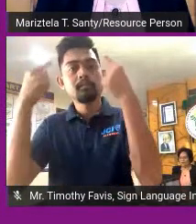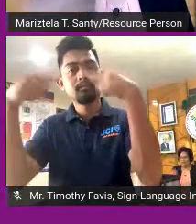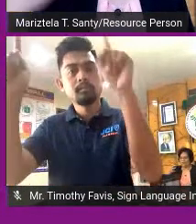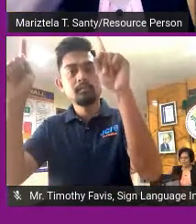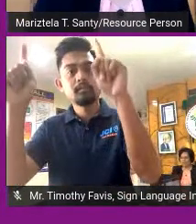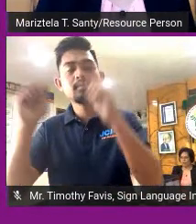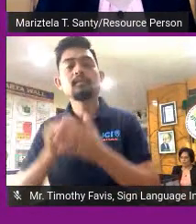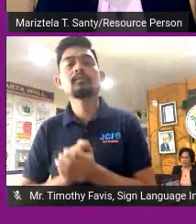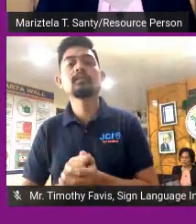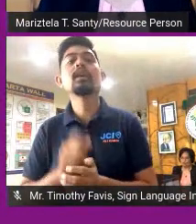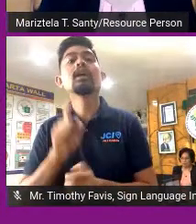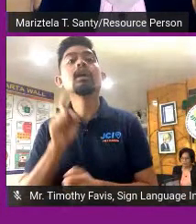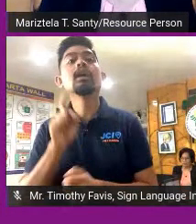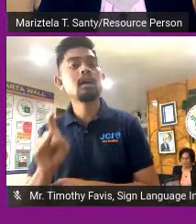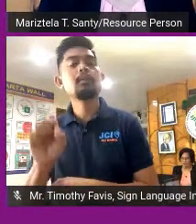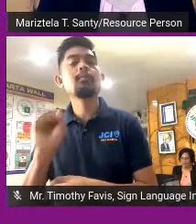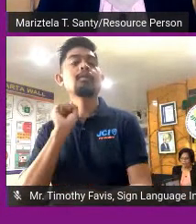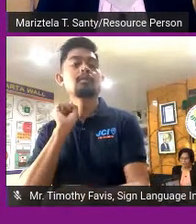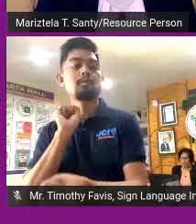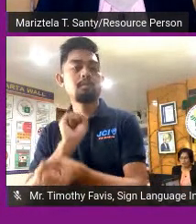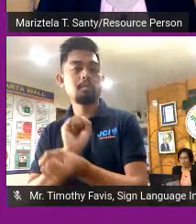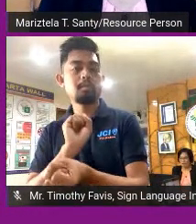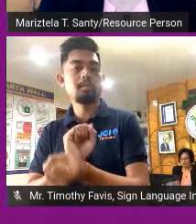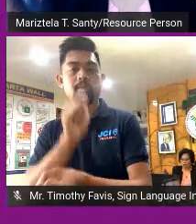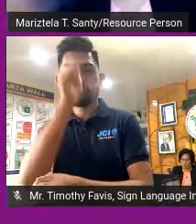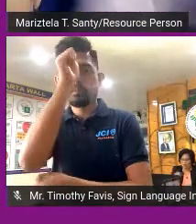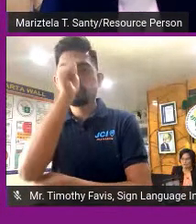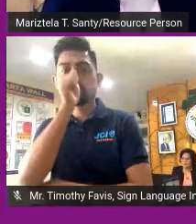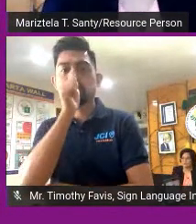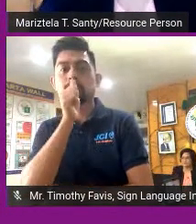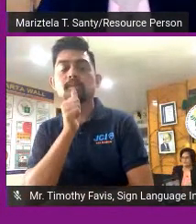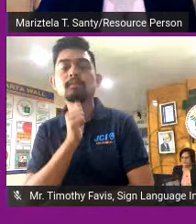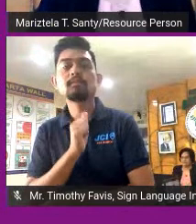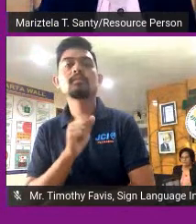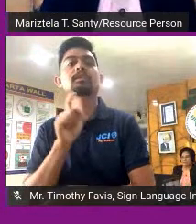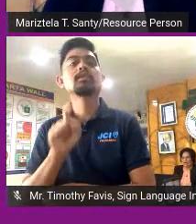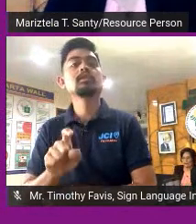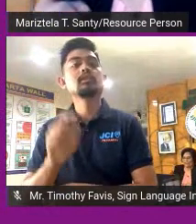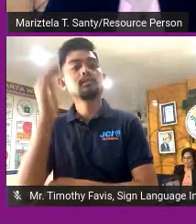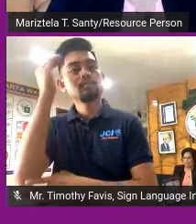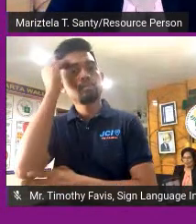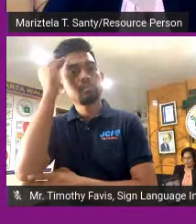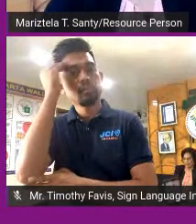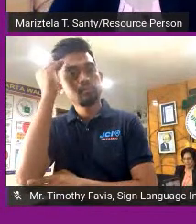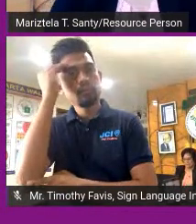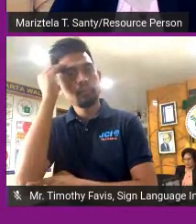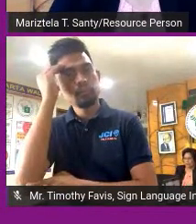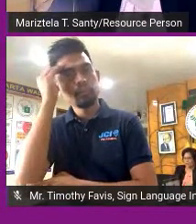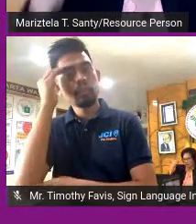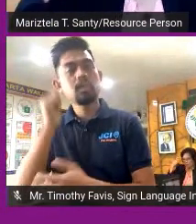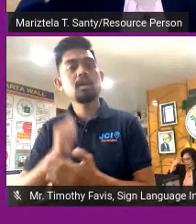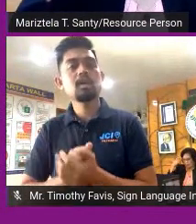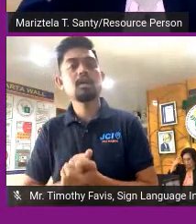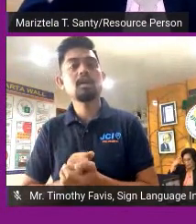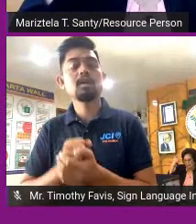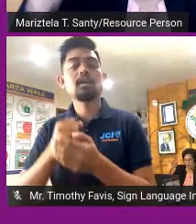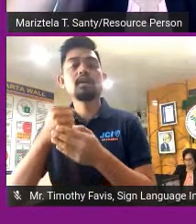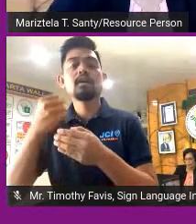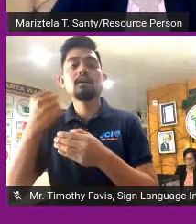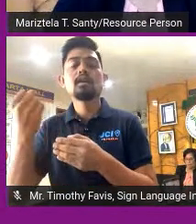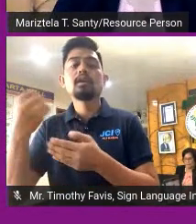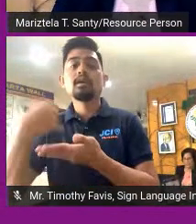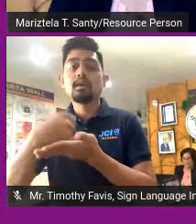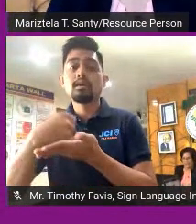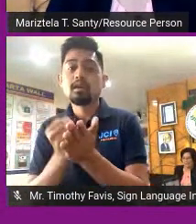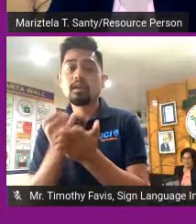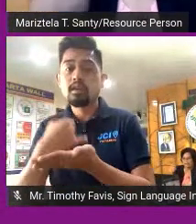successful, we really have to work for it. We have to know this sangkap or the human resource. We have to have